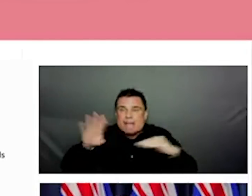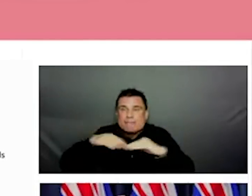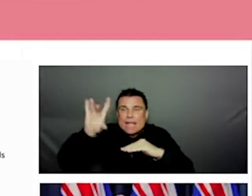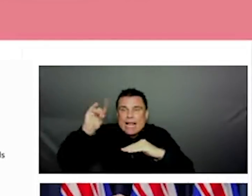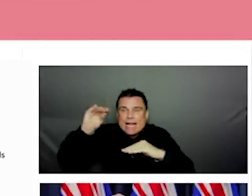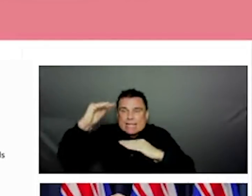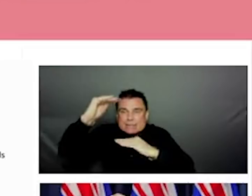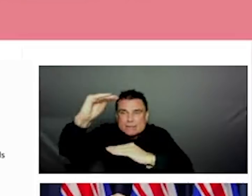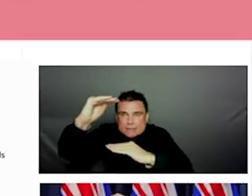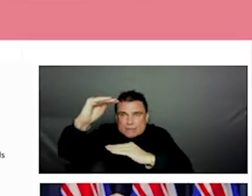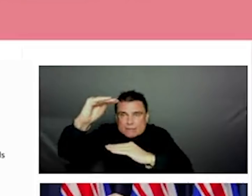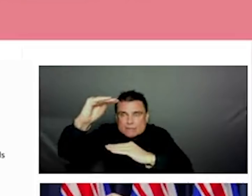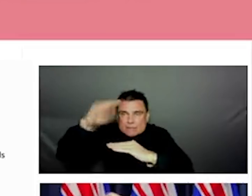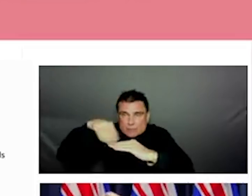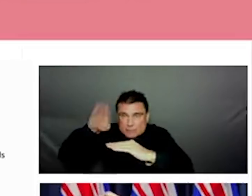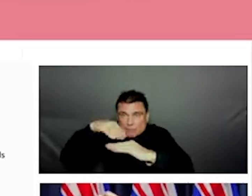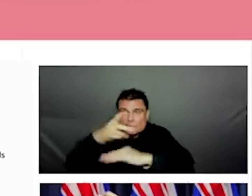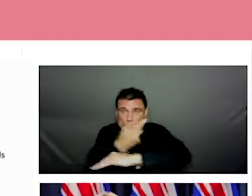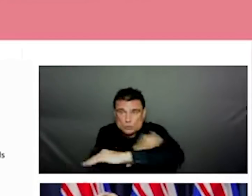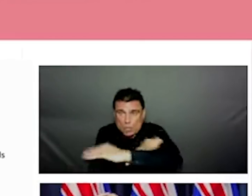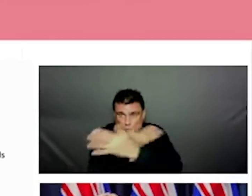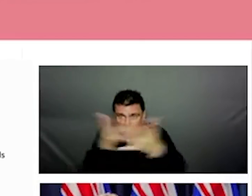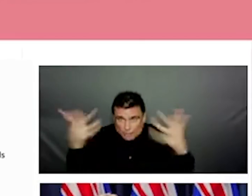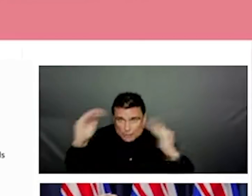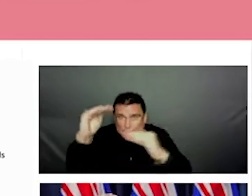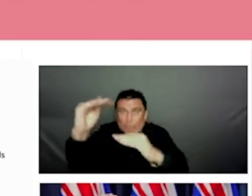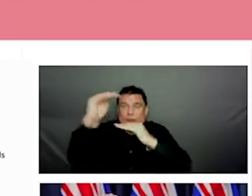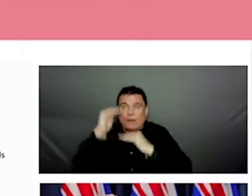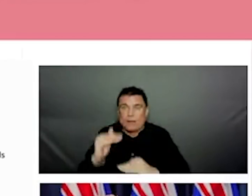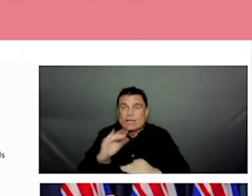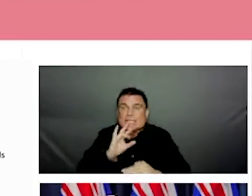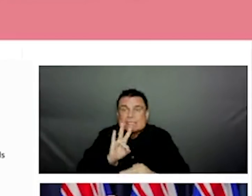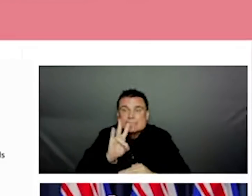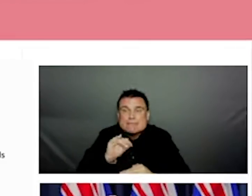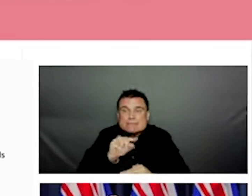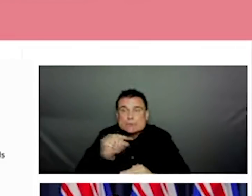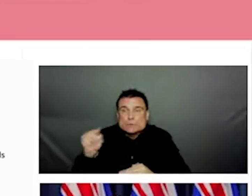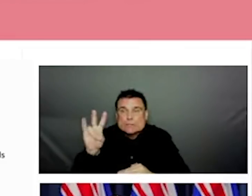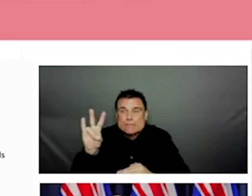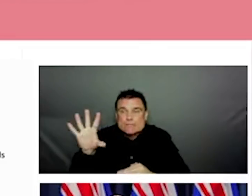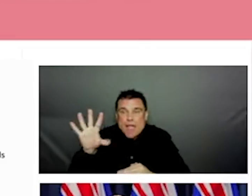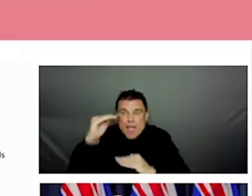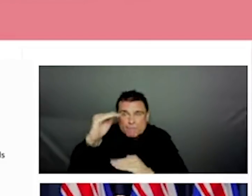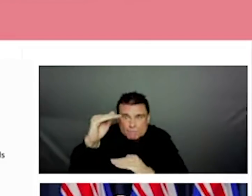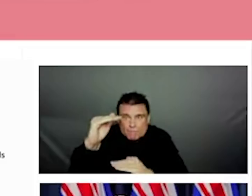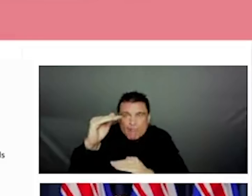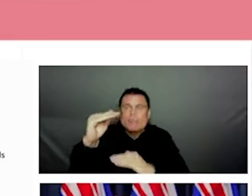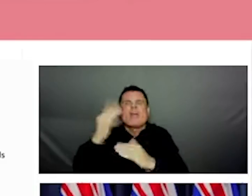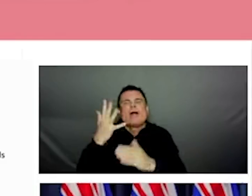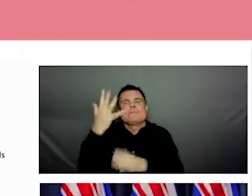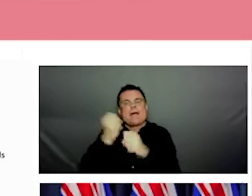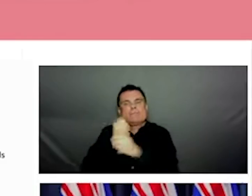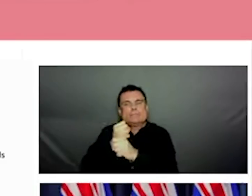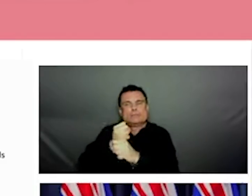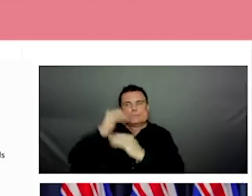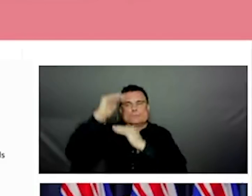we will be detailing that later on this month. So to go back,